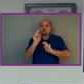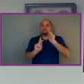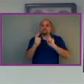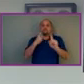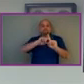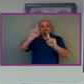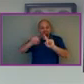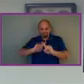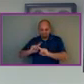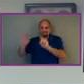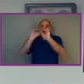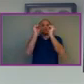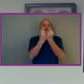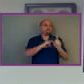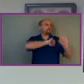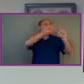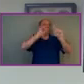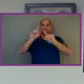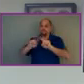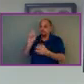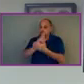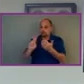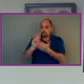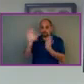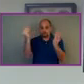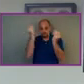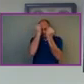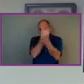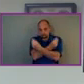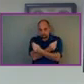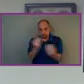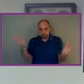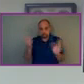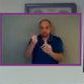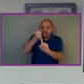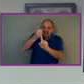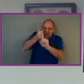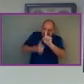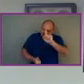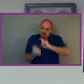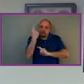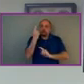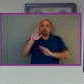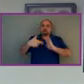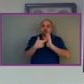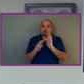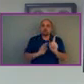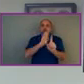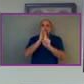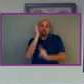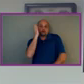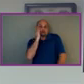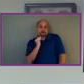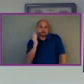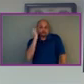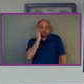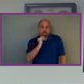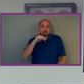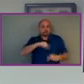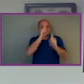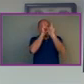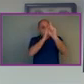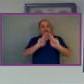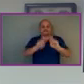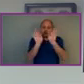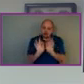organizations and universities. And I'll tell you, each and every person's role and experience on this mission has been vital to